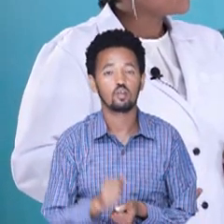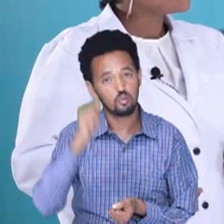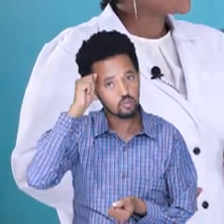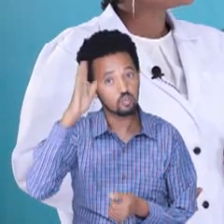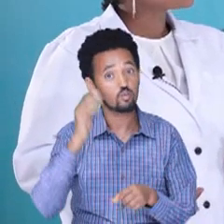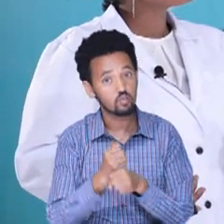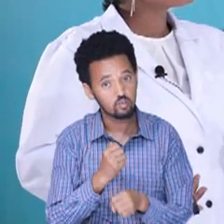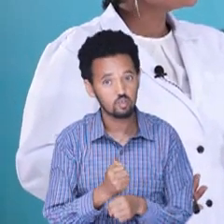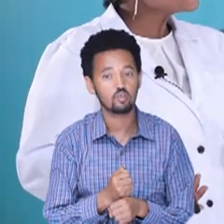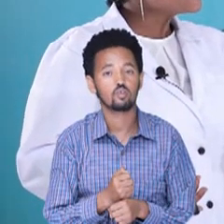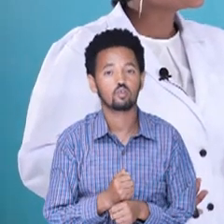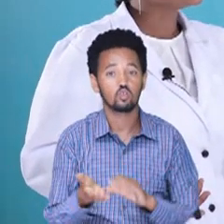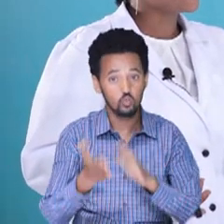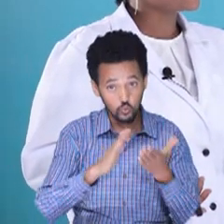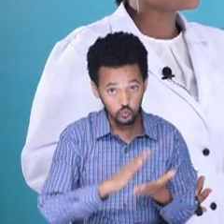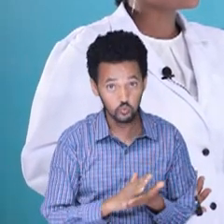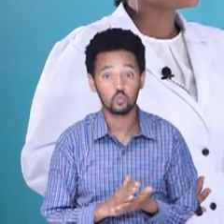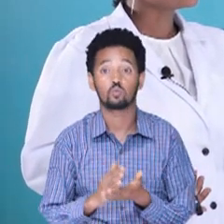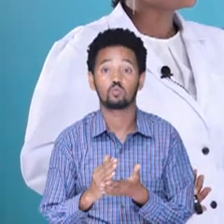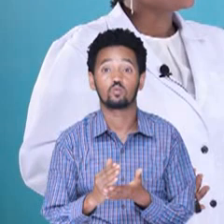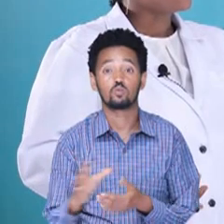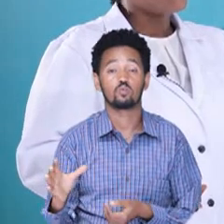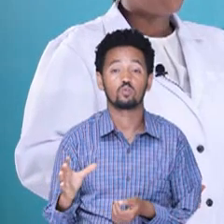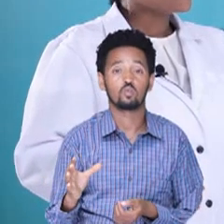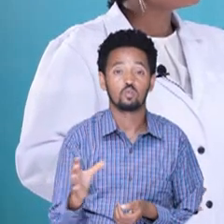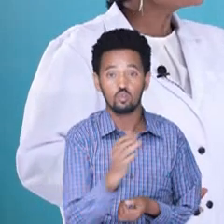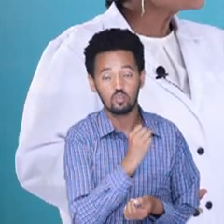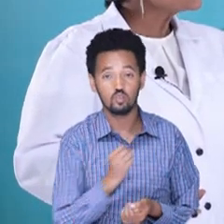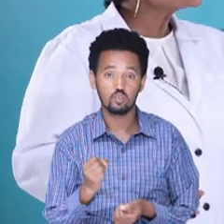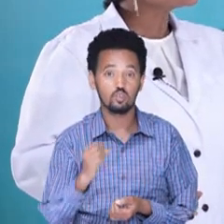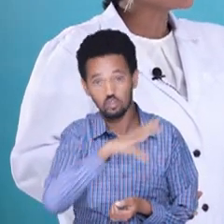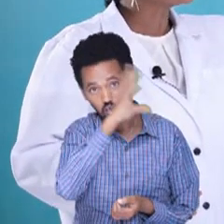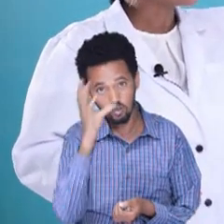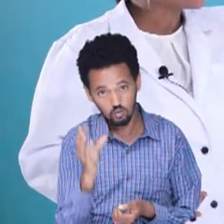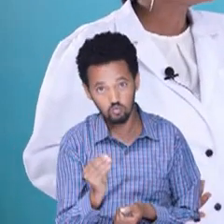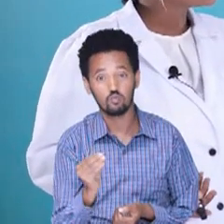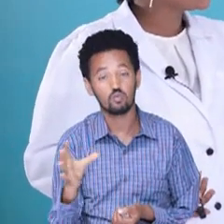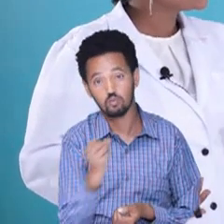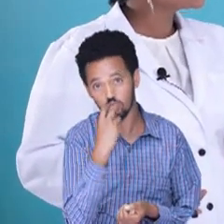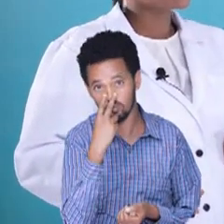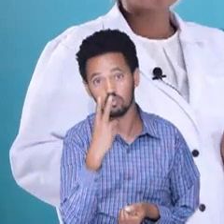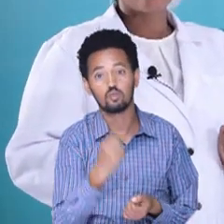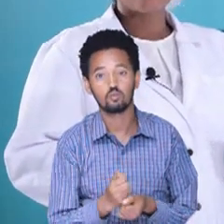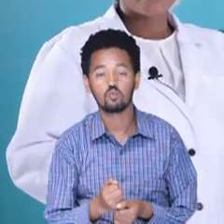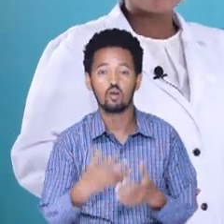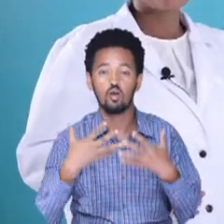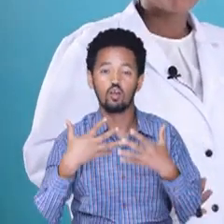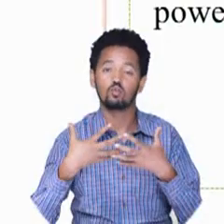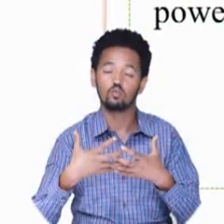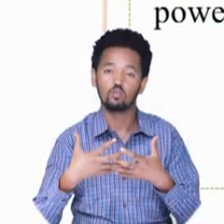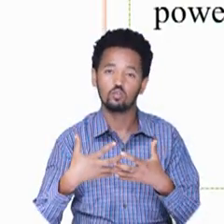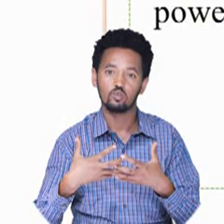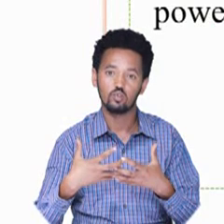Artificial or anthropogenic lakes of Africa are mostly used for hydroelectric power